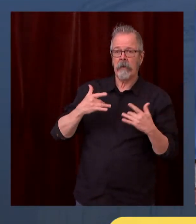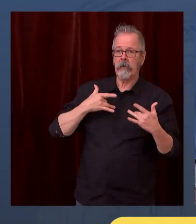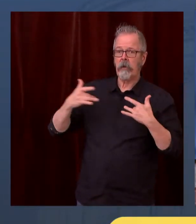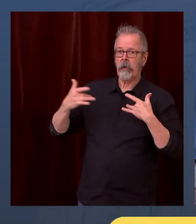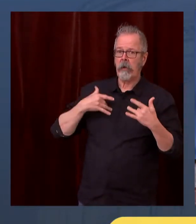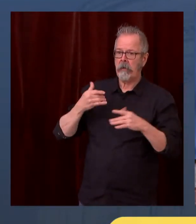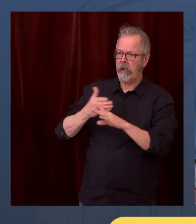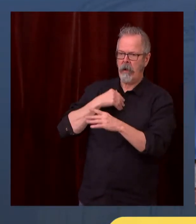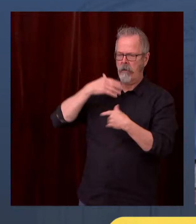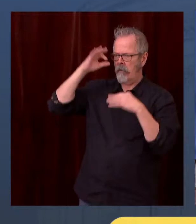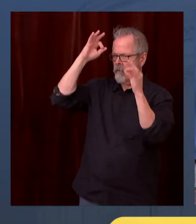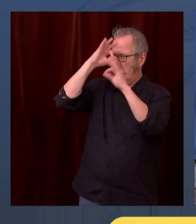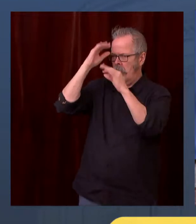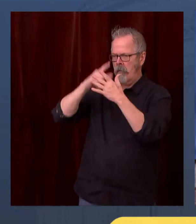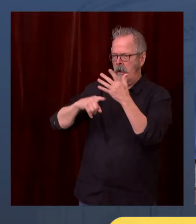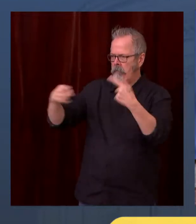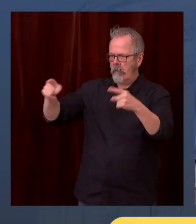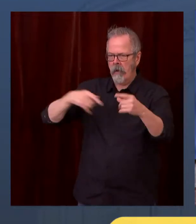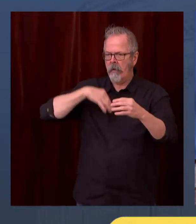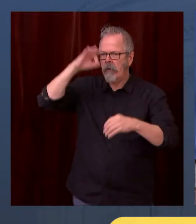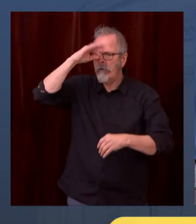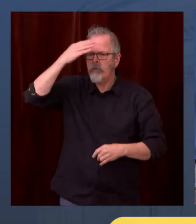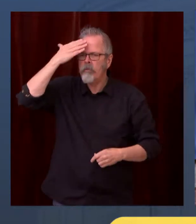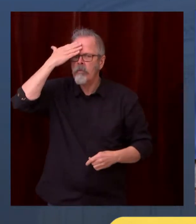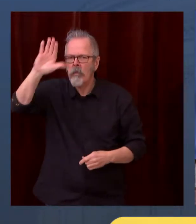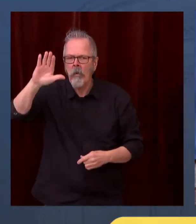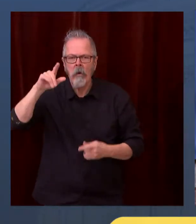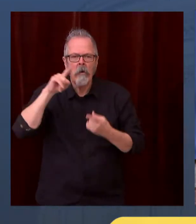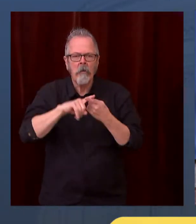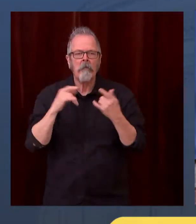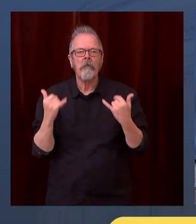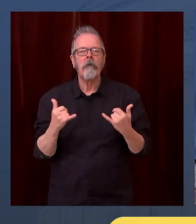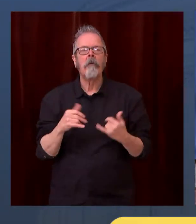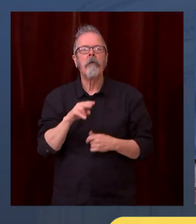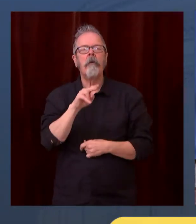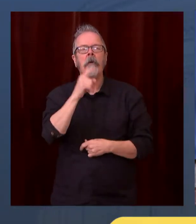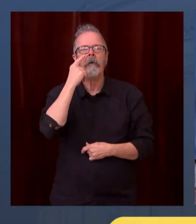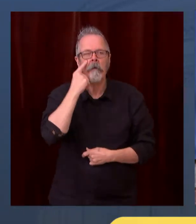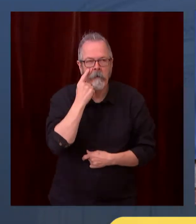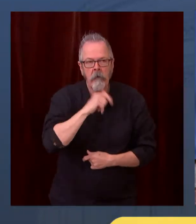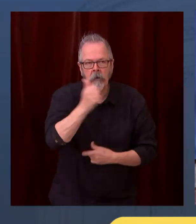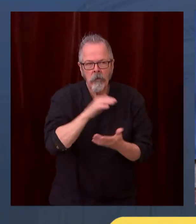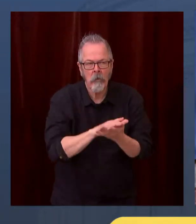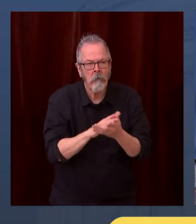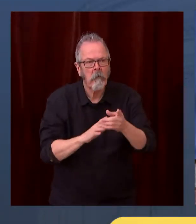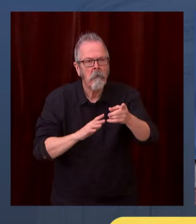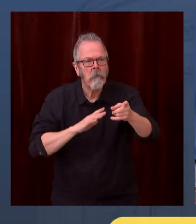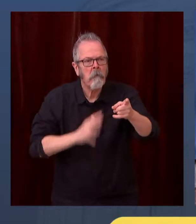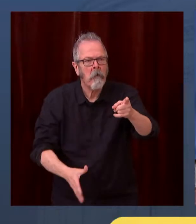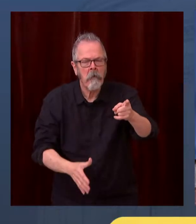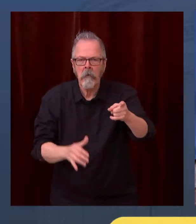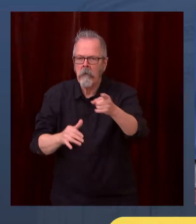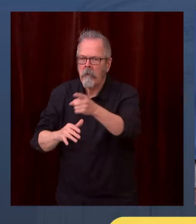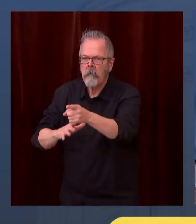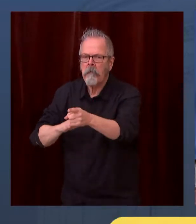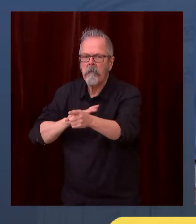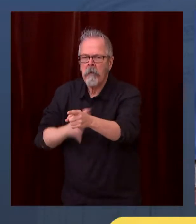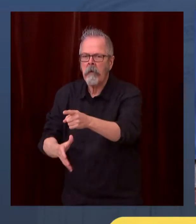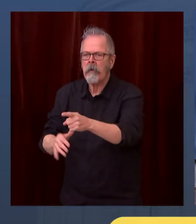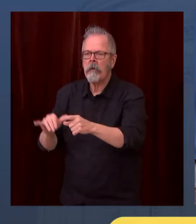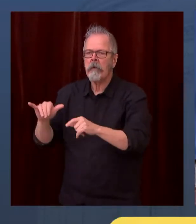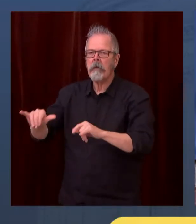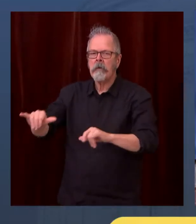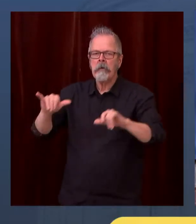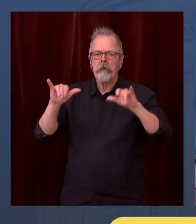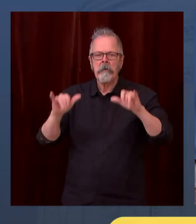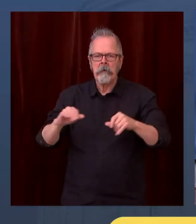with confidence builders of schools and educators and bus drivers and cooks who have demonstrated the ability to use these protocols